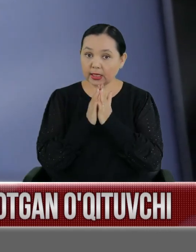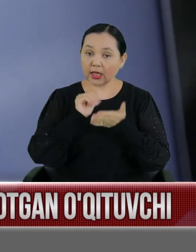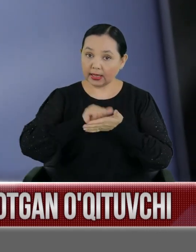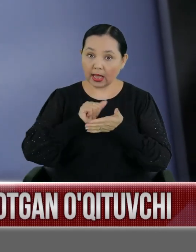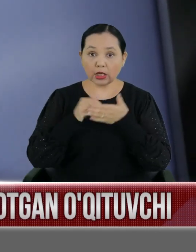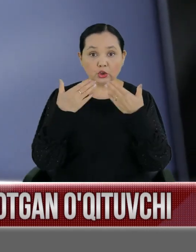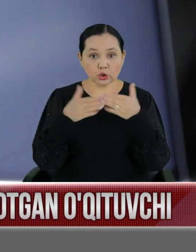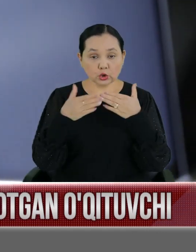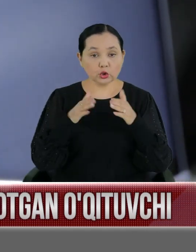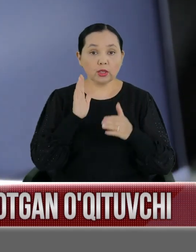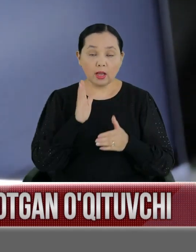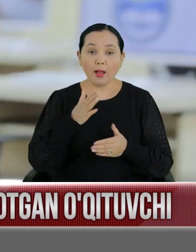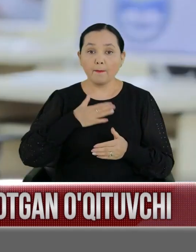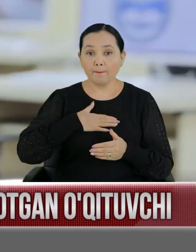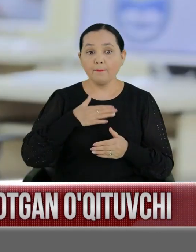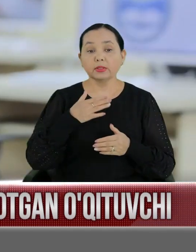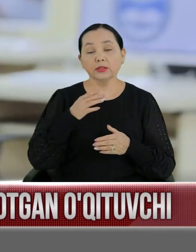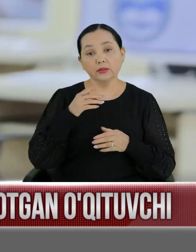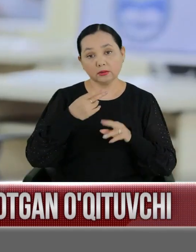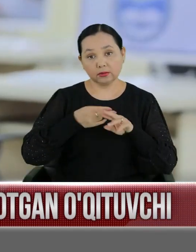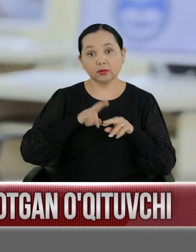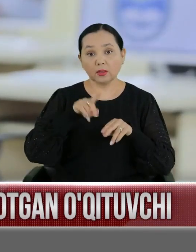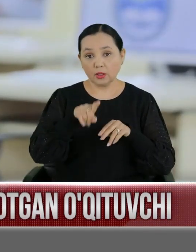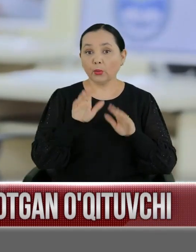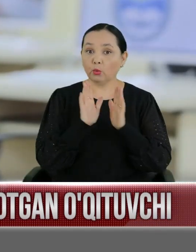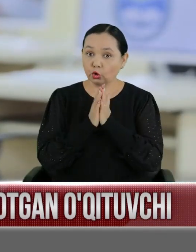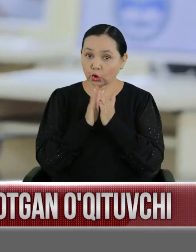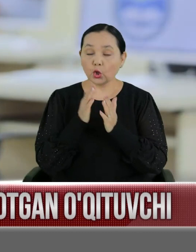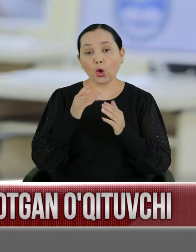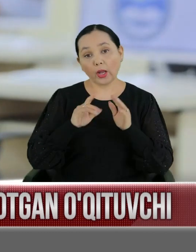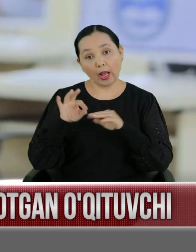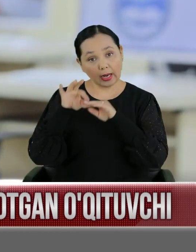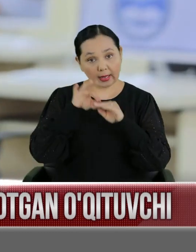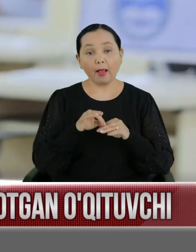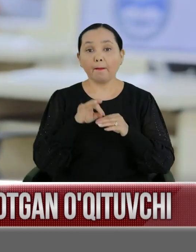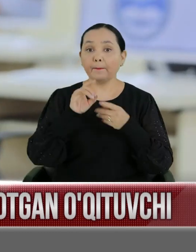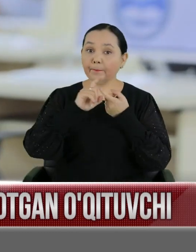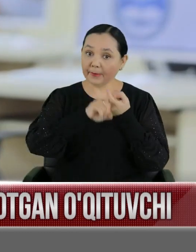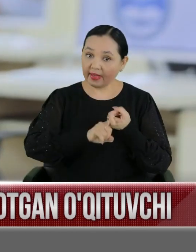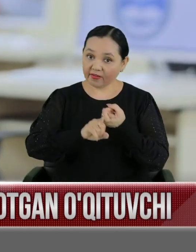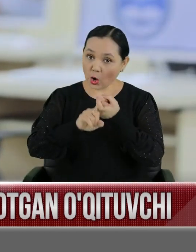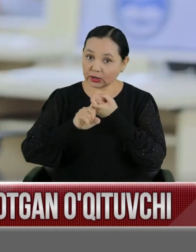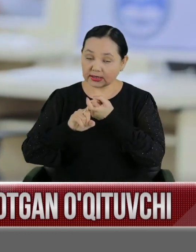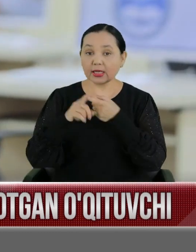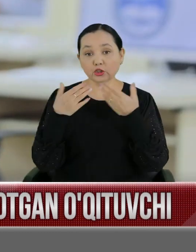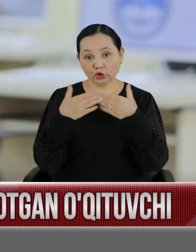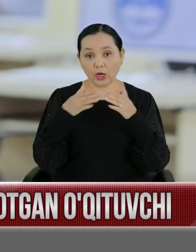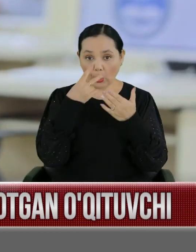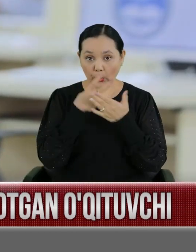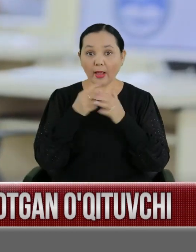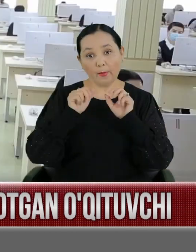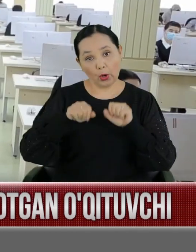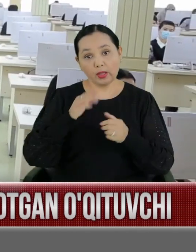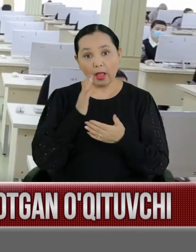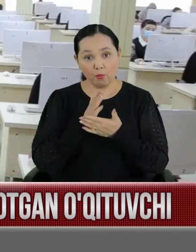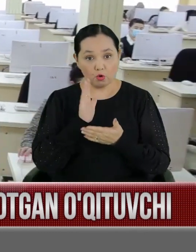etilgan holatini o'zim ham ko'rganim yo'q. Biz ham buyurtma berganmiz. Xudo xolasa kitob qo'limizga yetib kelgandan keyin bevosita o'sha chiqqan nusxasini ko'rish imkoniyatimiz o'zimizda